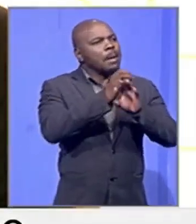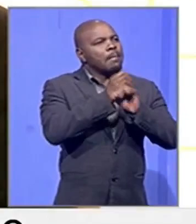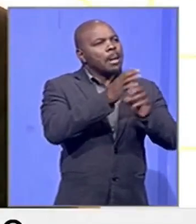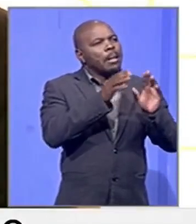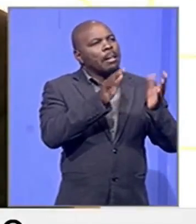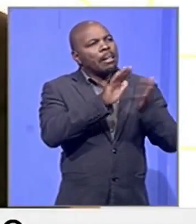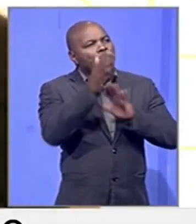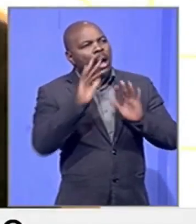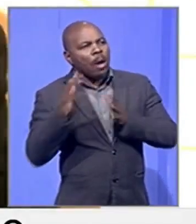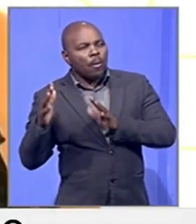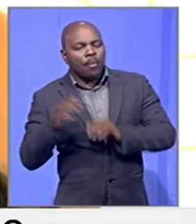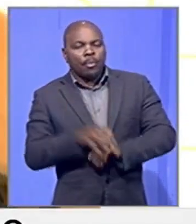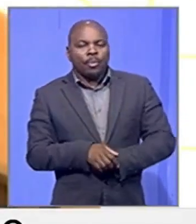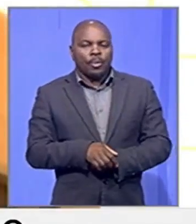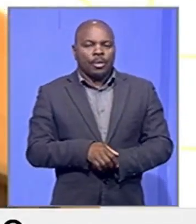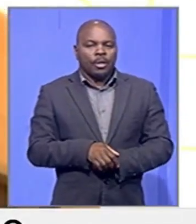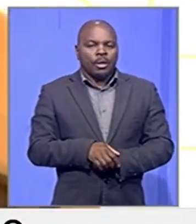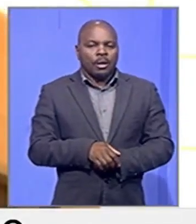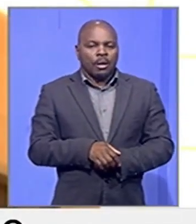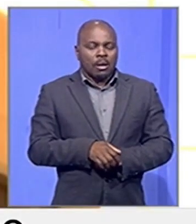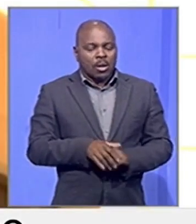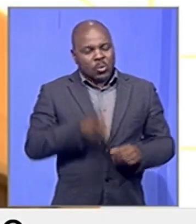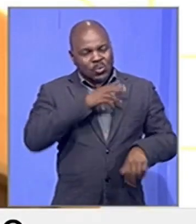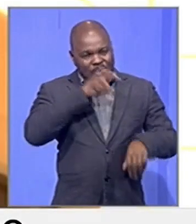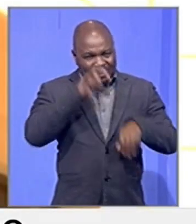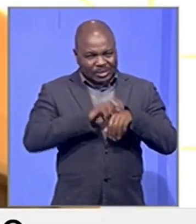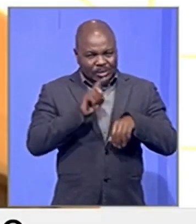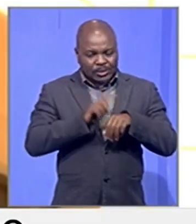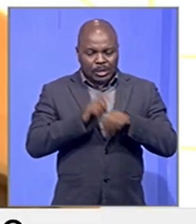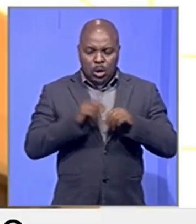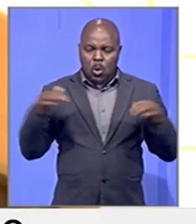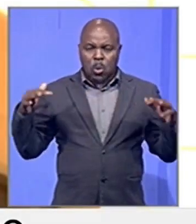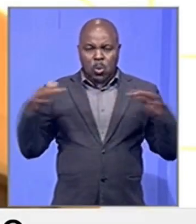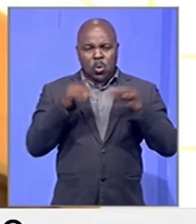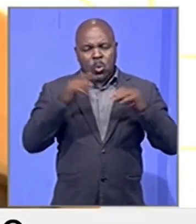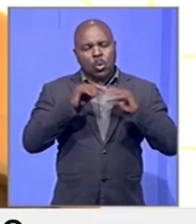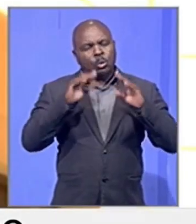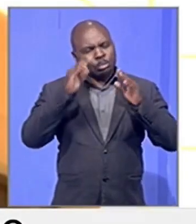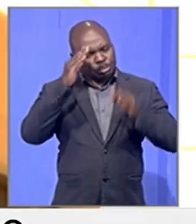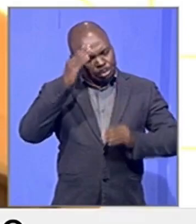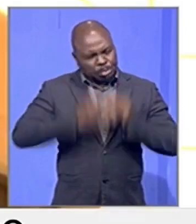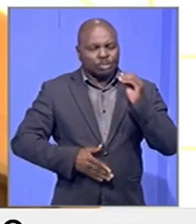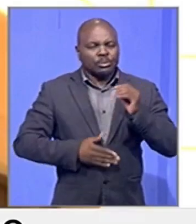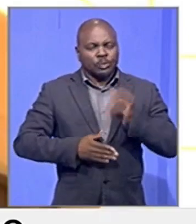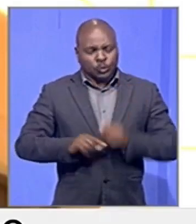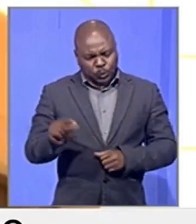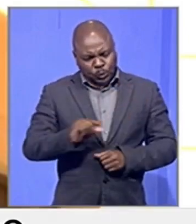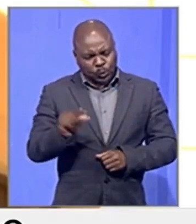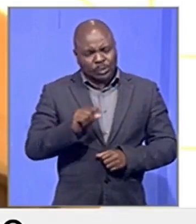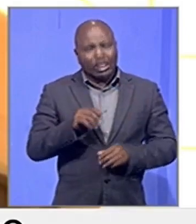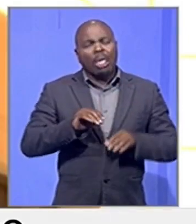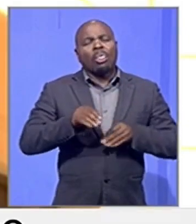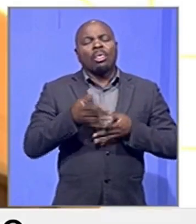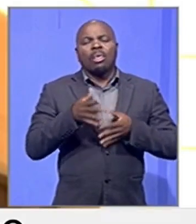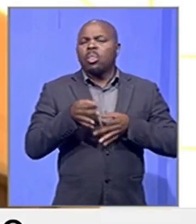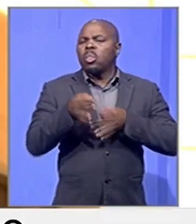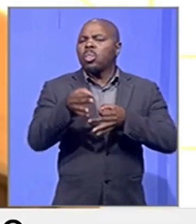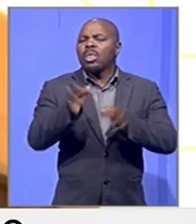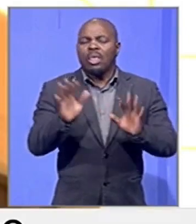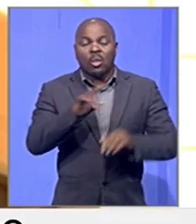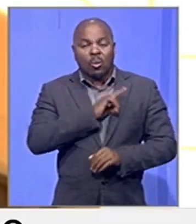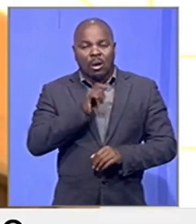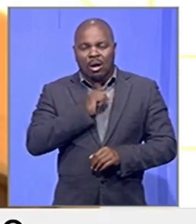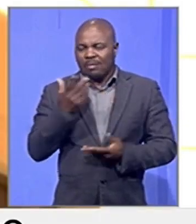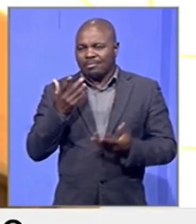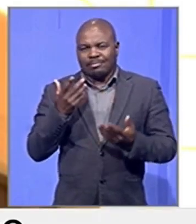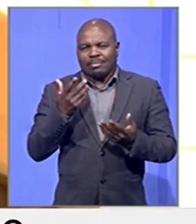is a need to bring this conflict to an end sooner rather than later, because all